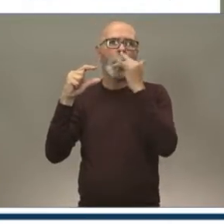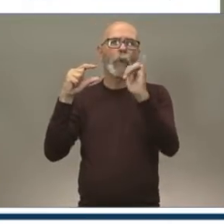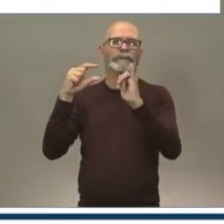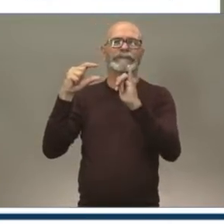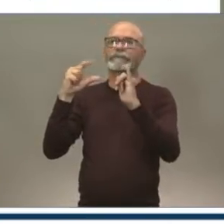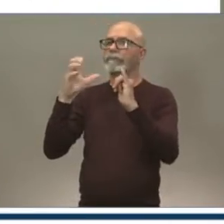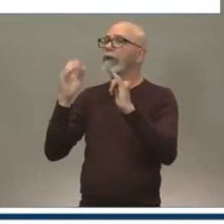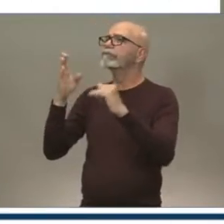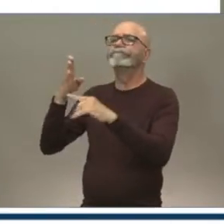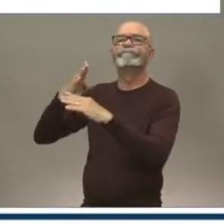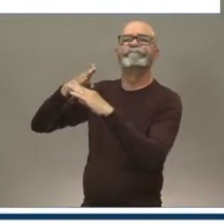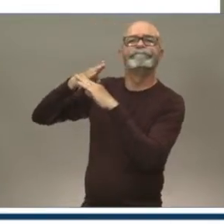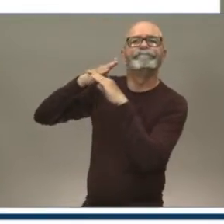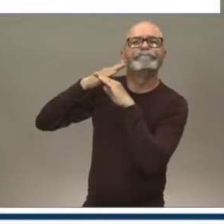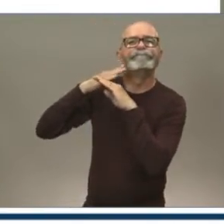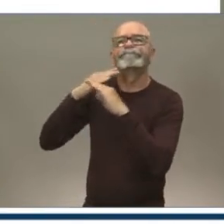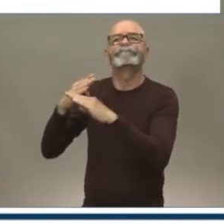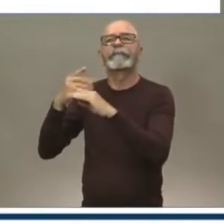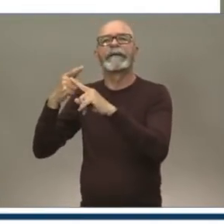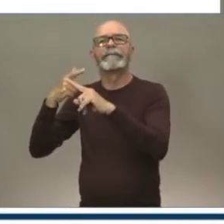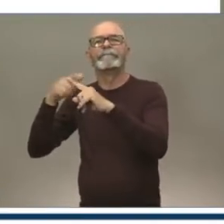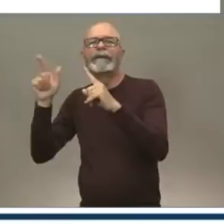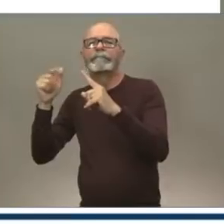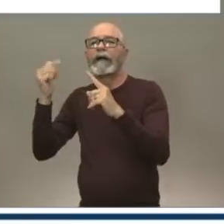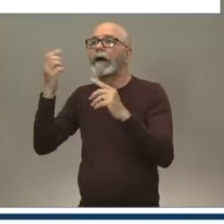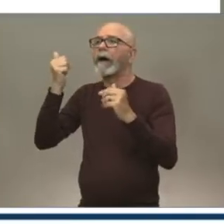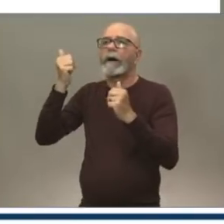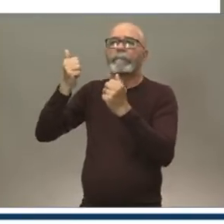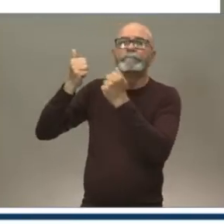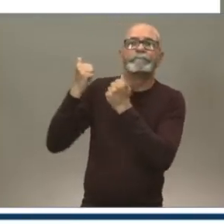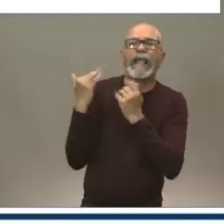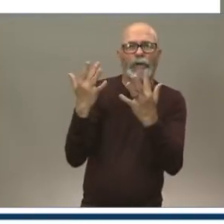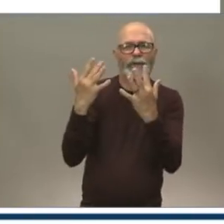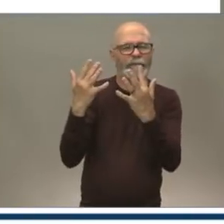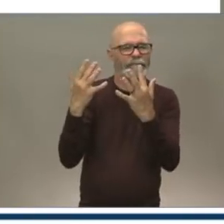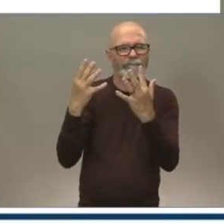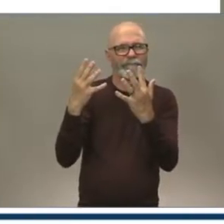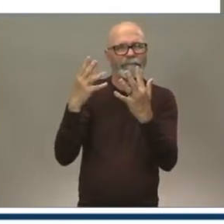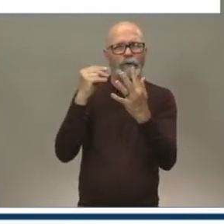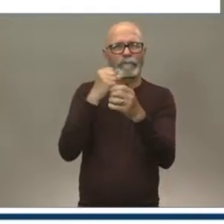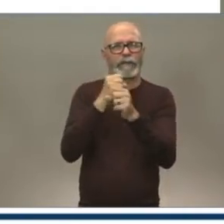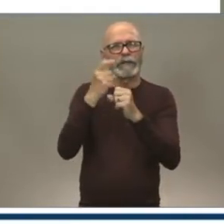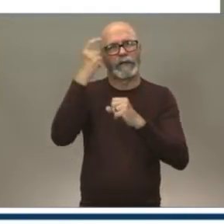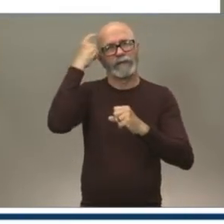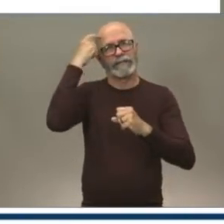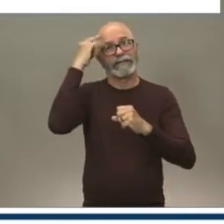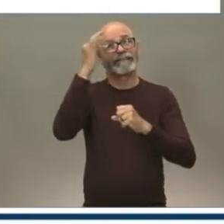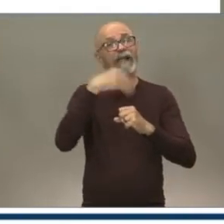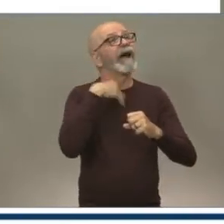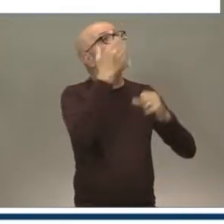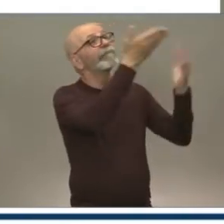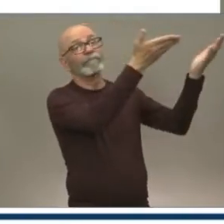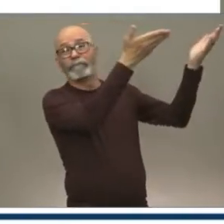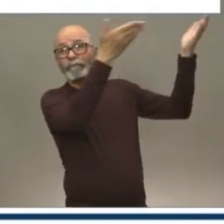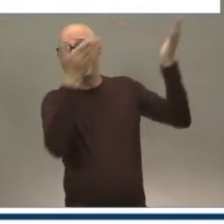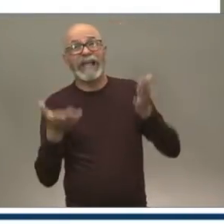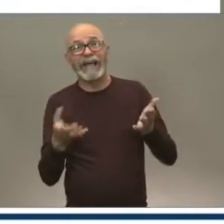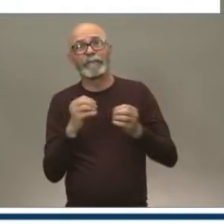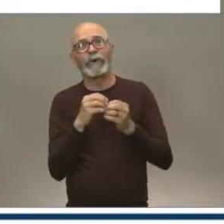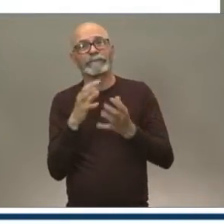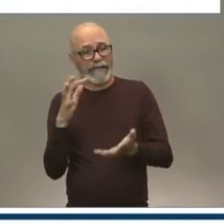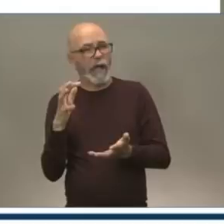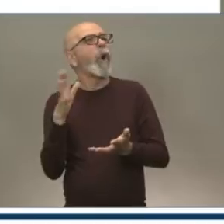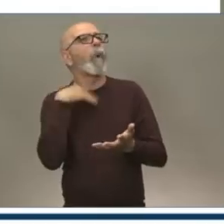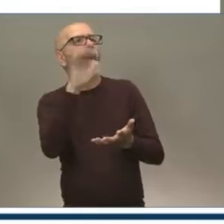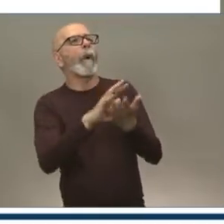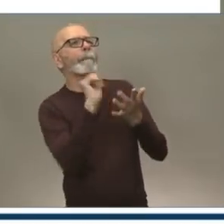my thinking, it actually doesn't make sense to reallocate vaccine because because what that would do is put other parts of the